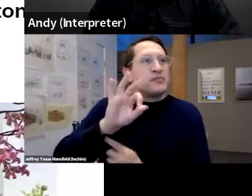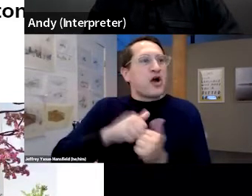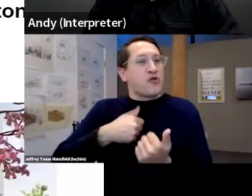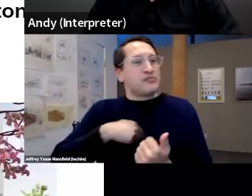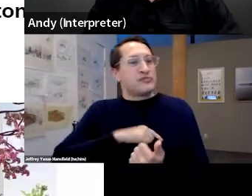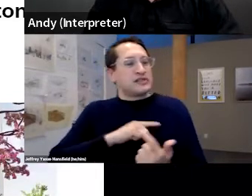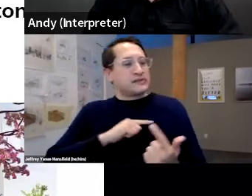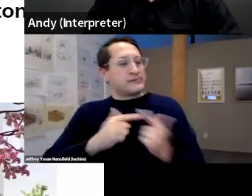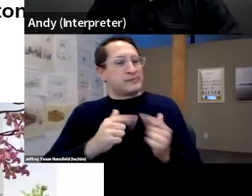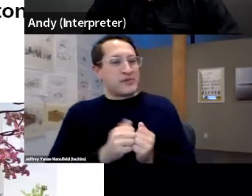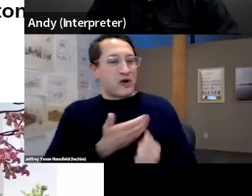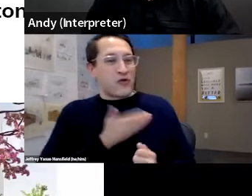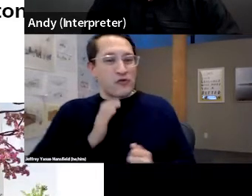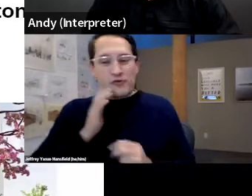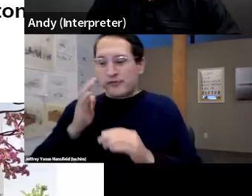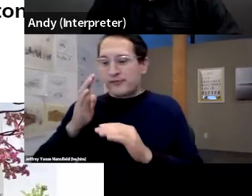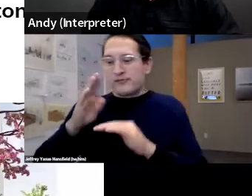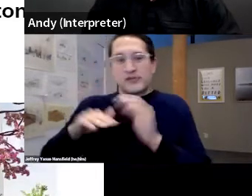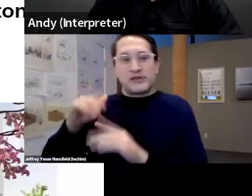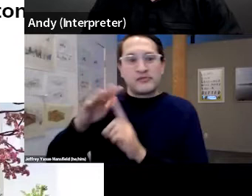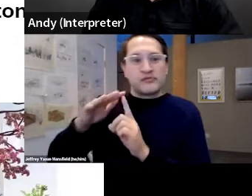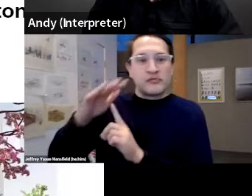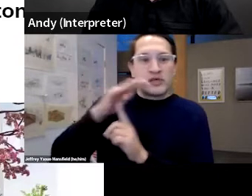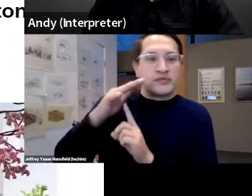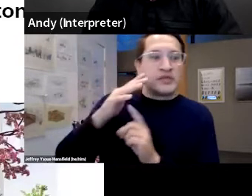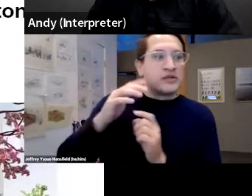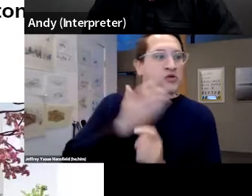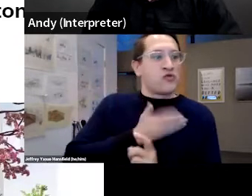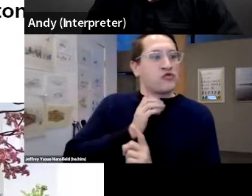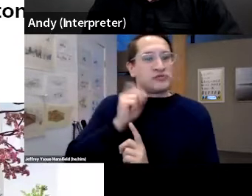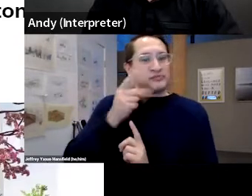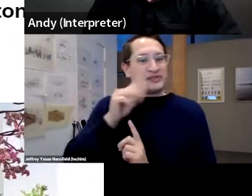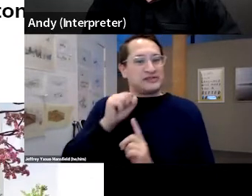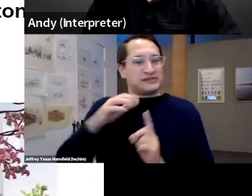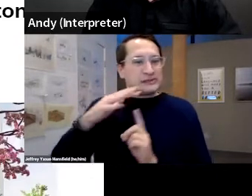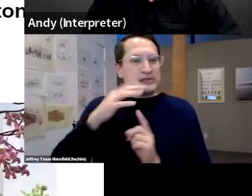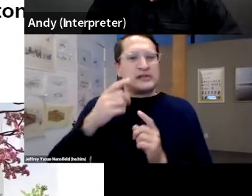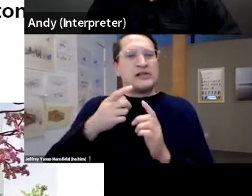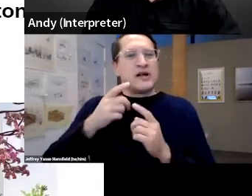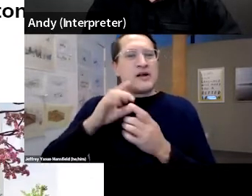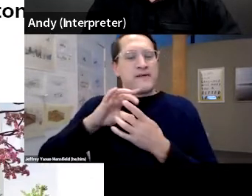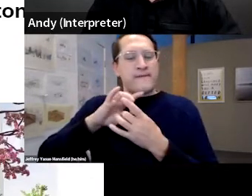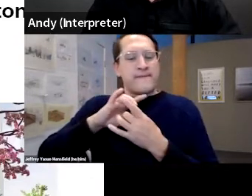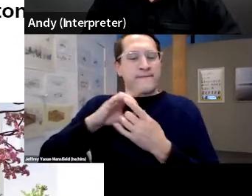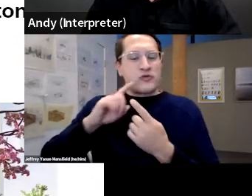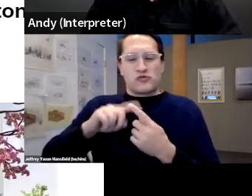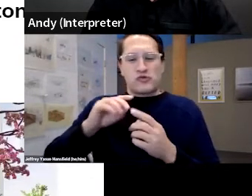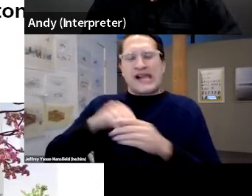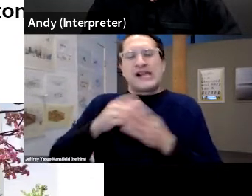introducing uniqueness on how we are in dialogue with our built environment, with our